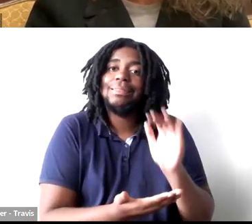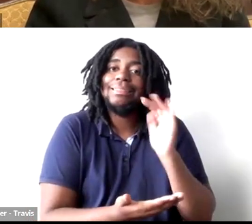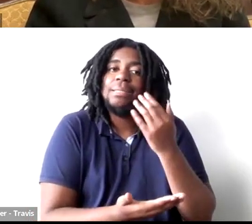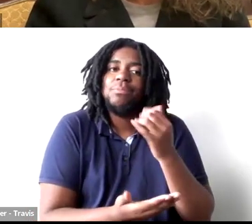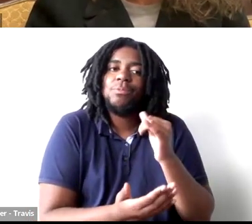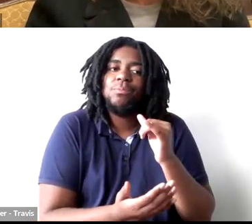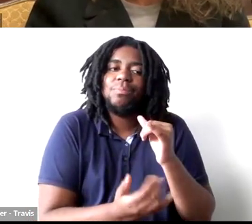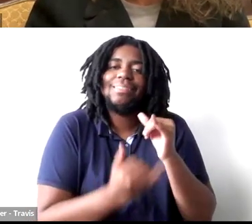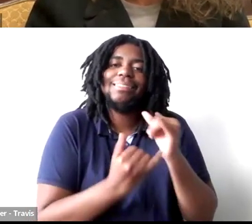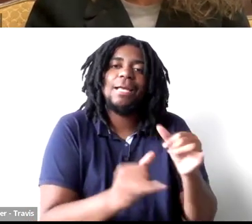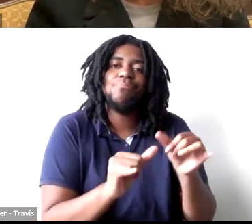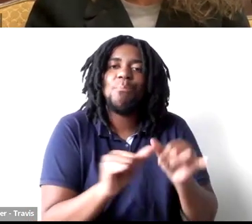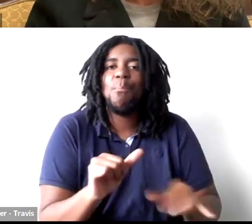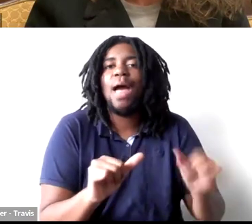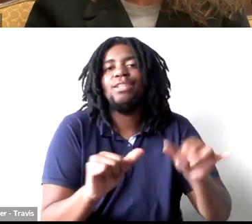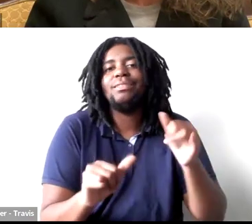Moses.